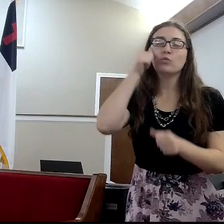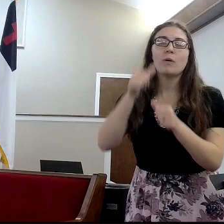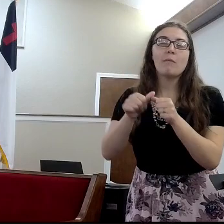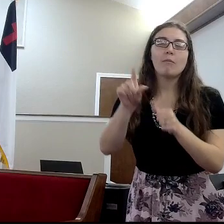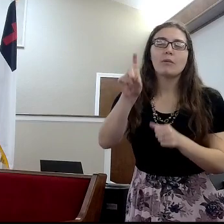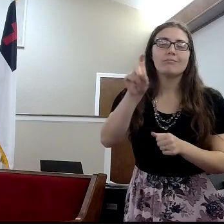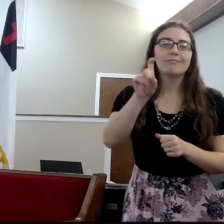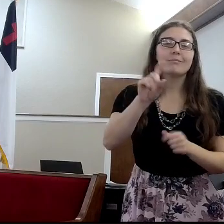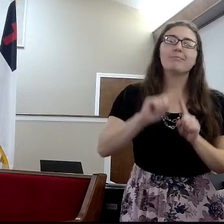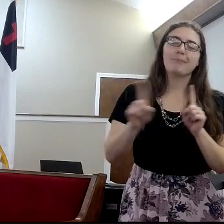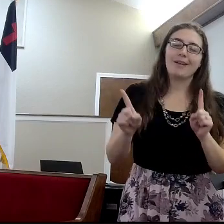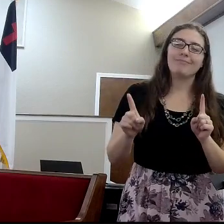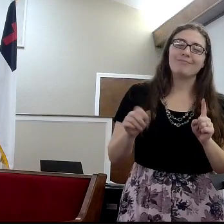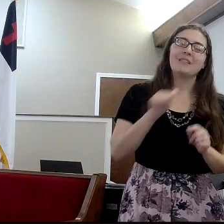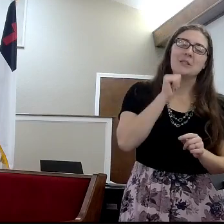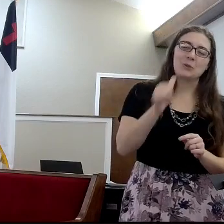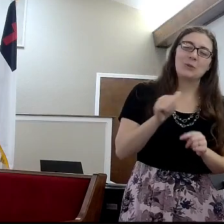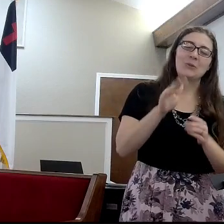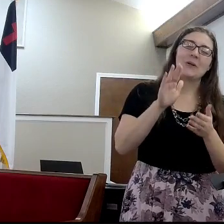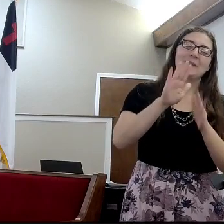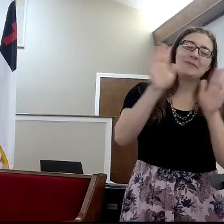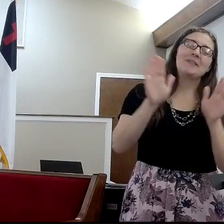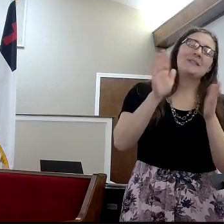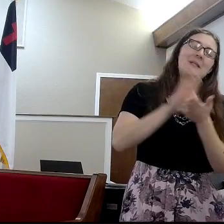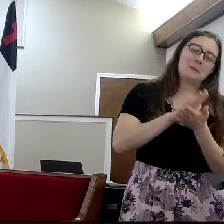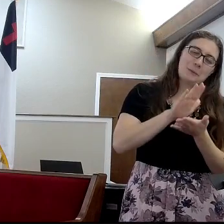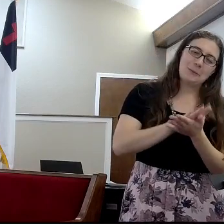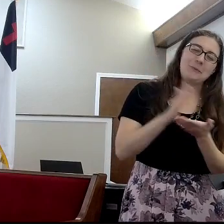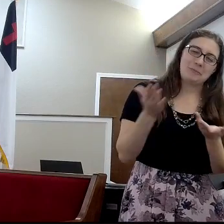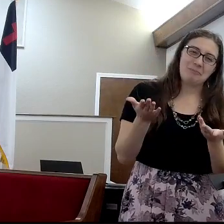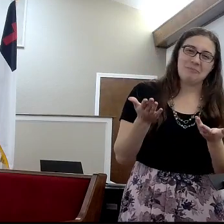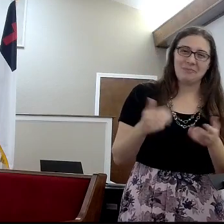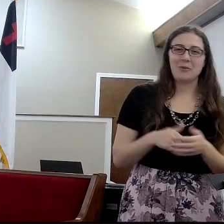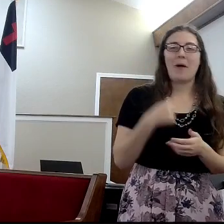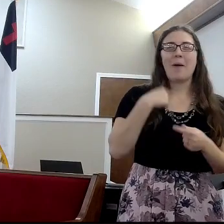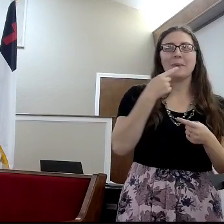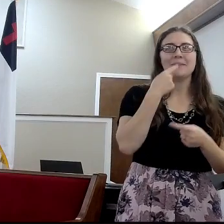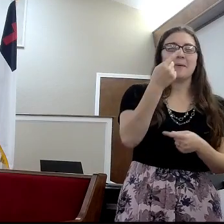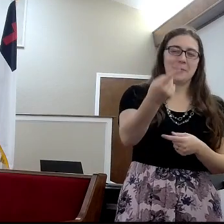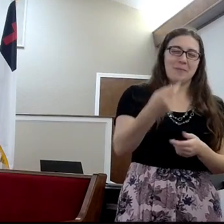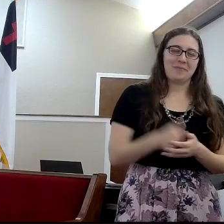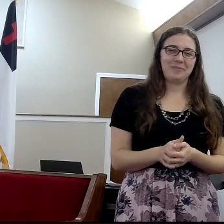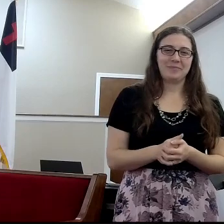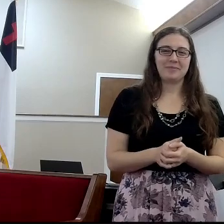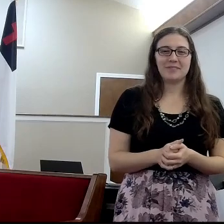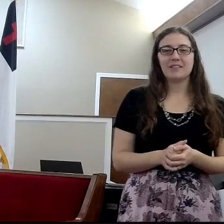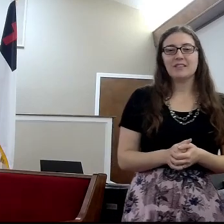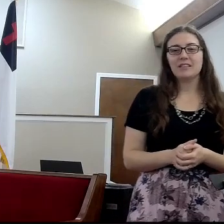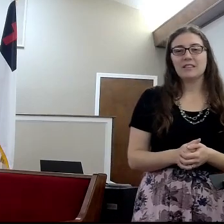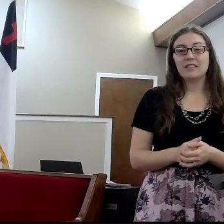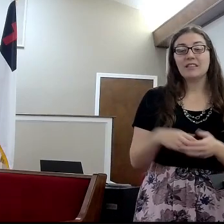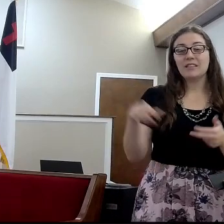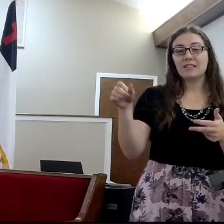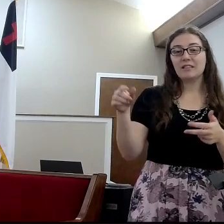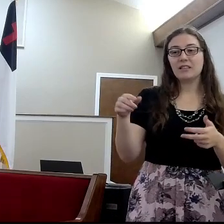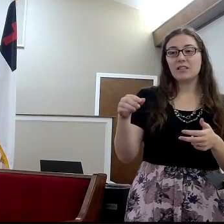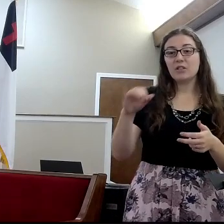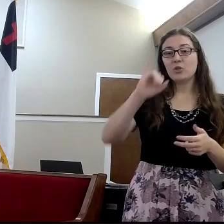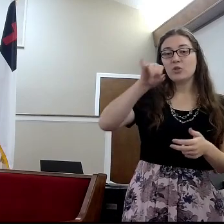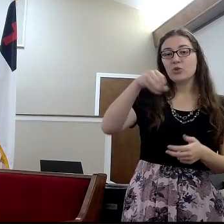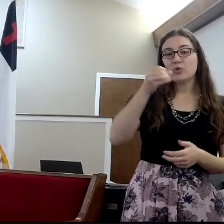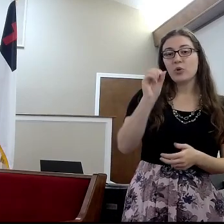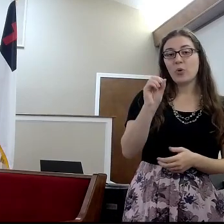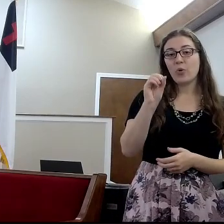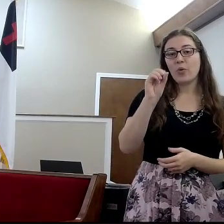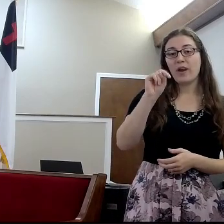three. But since it's not, I will just give you those. Those were the book of Jonah, Jonah, and Nineveh. So when we